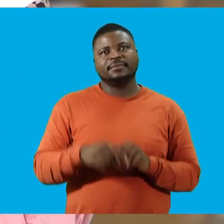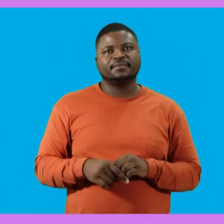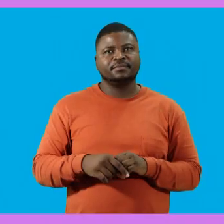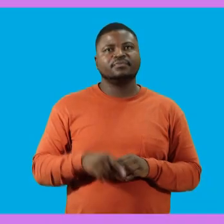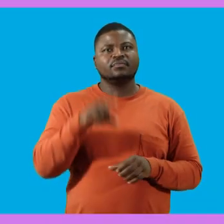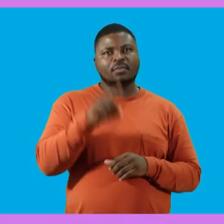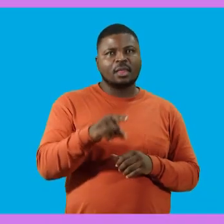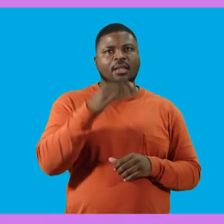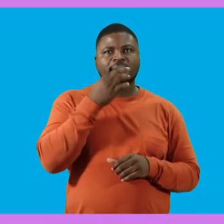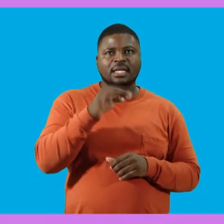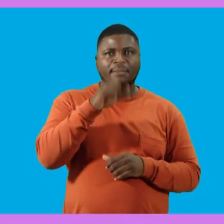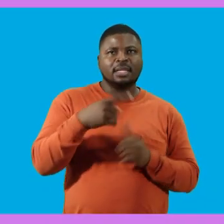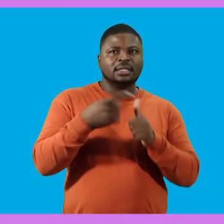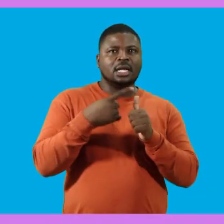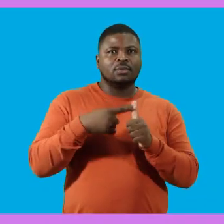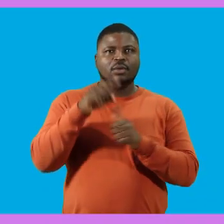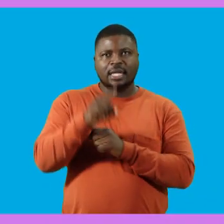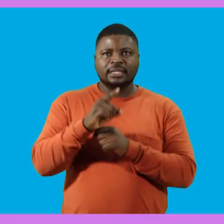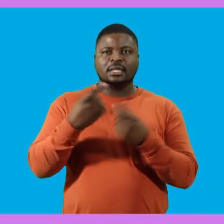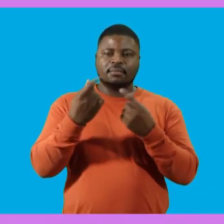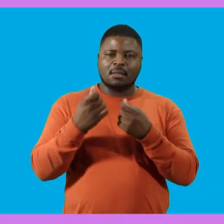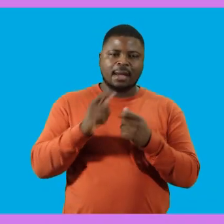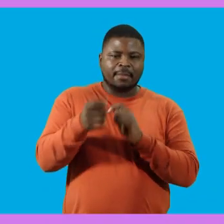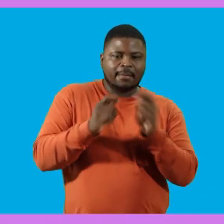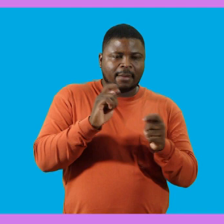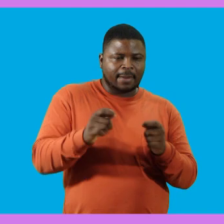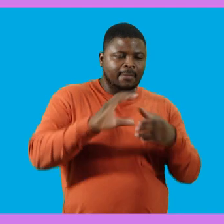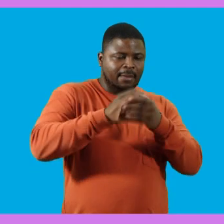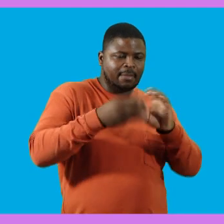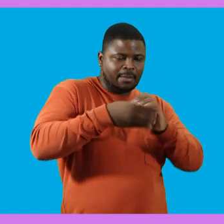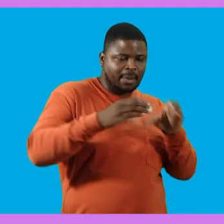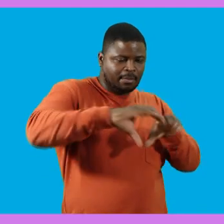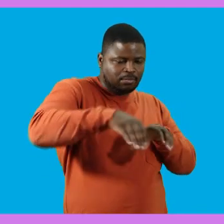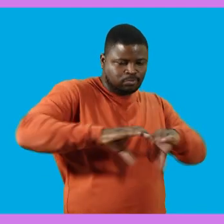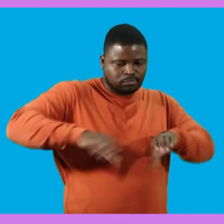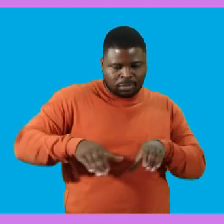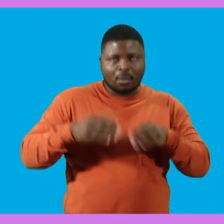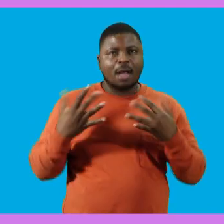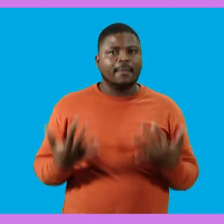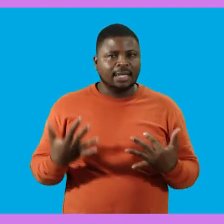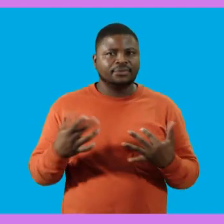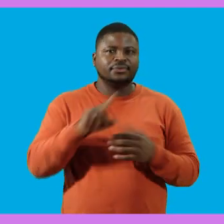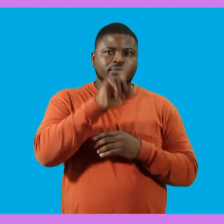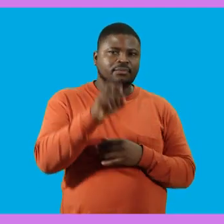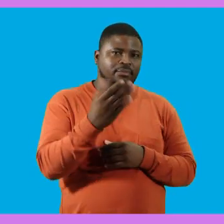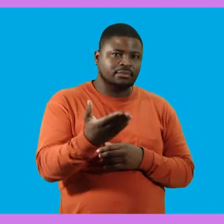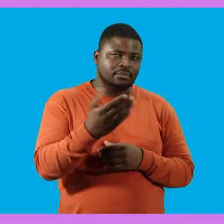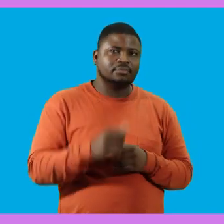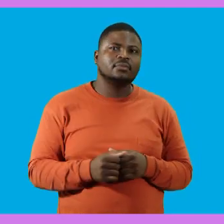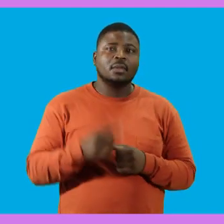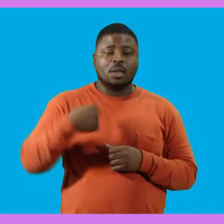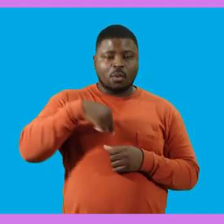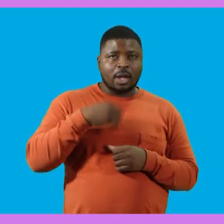again. Calculate the total cost of the paving stones. So we know